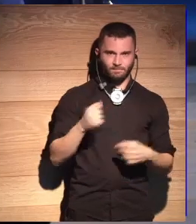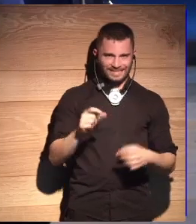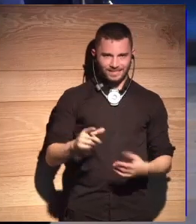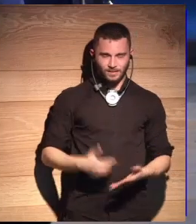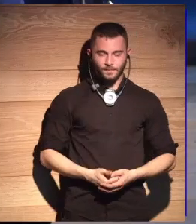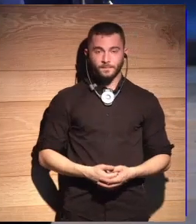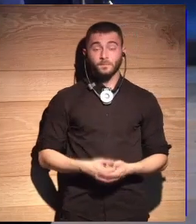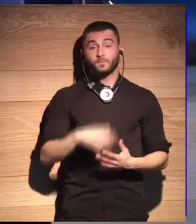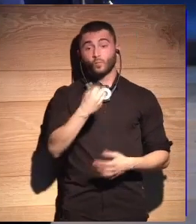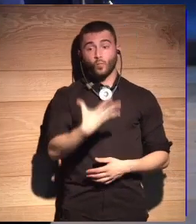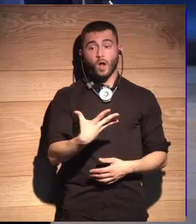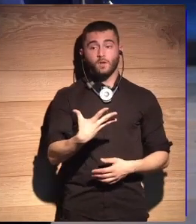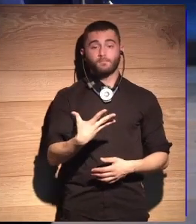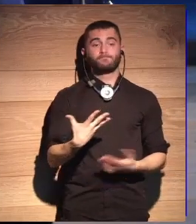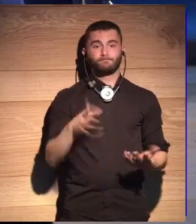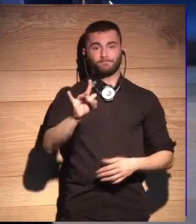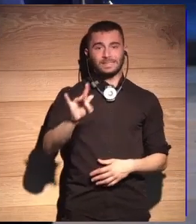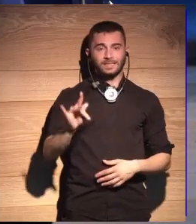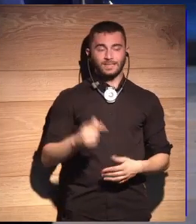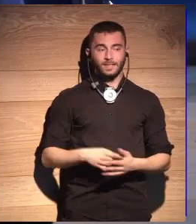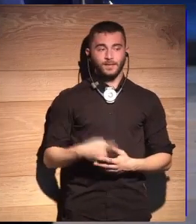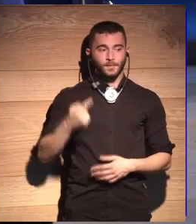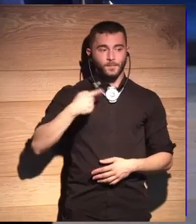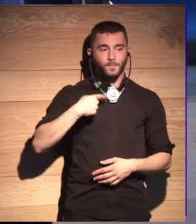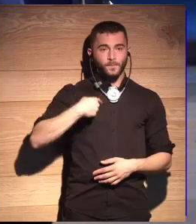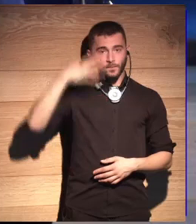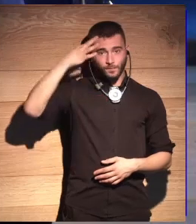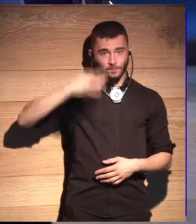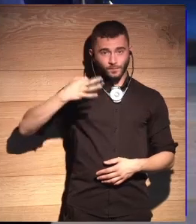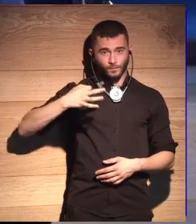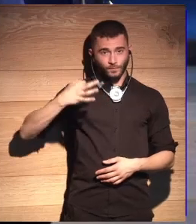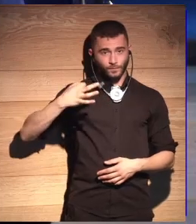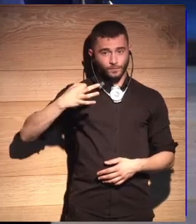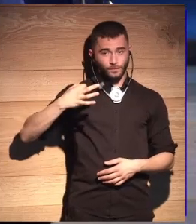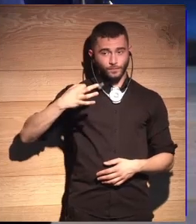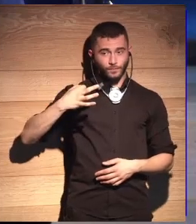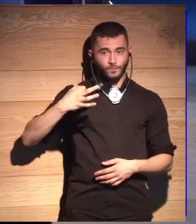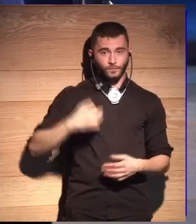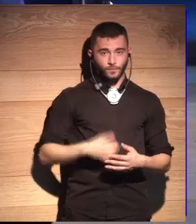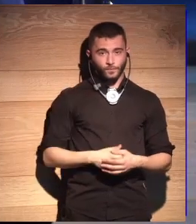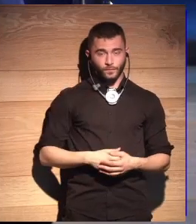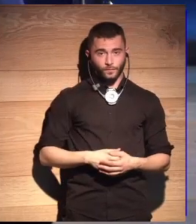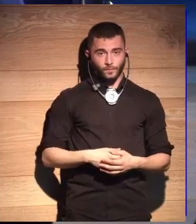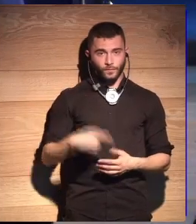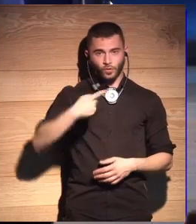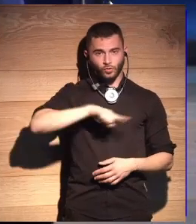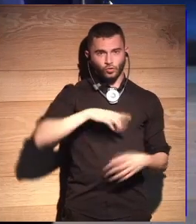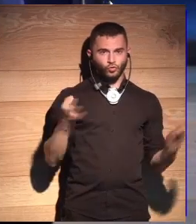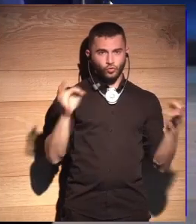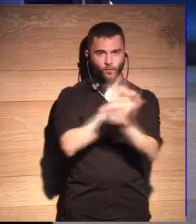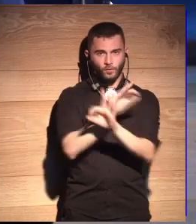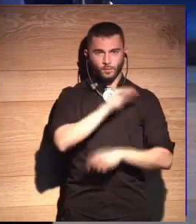towards? I mean, this is I think there's a we got the internet very wrong when it first became part of society in